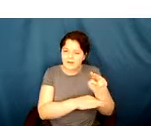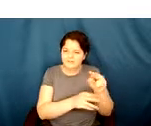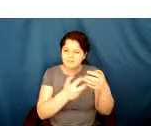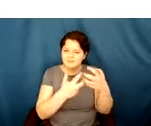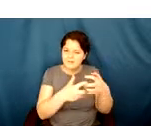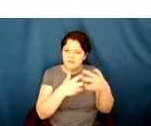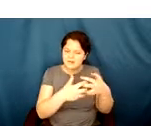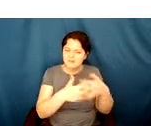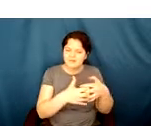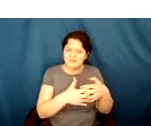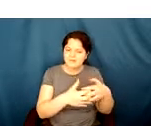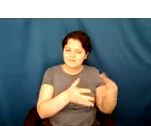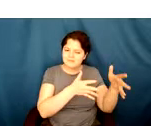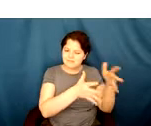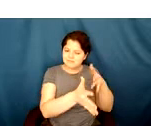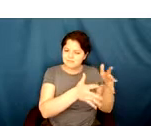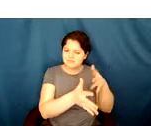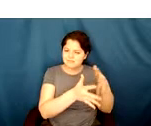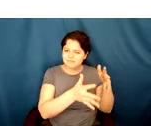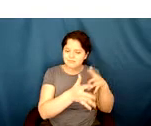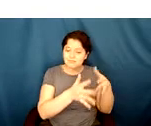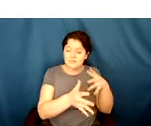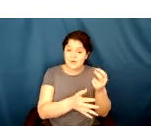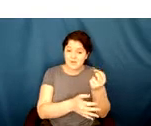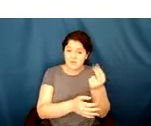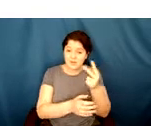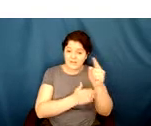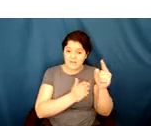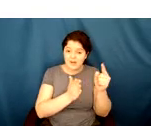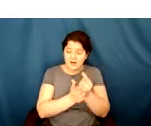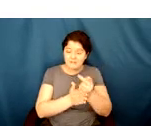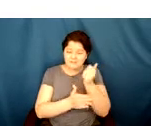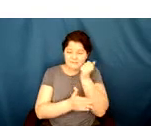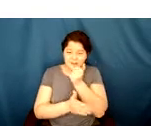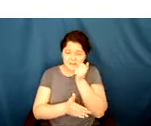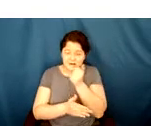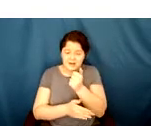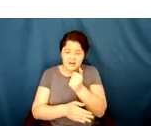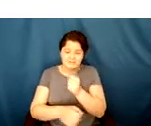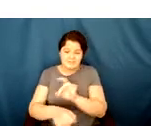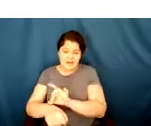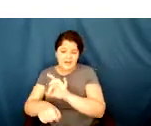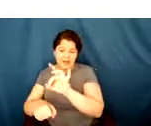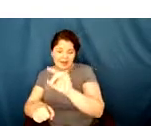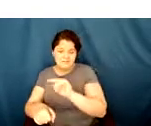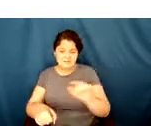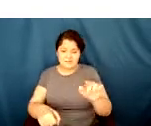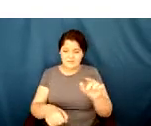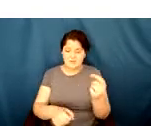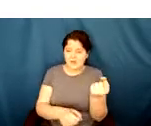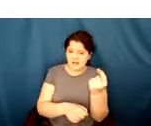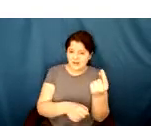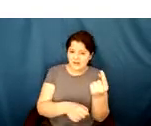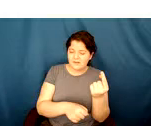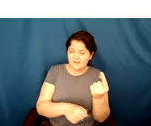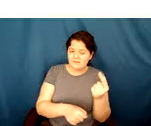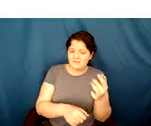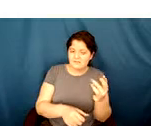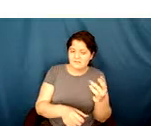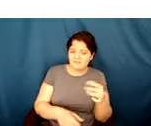and it was actually over 12 hours a day from 8 a.m. to 8 p.m. We did reduce the operation of the fans